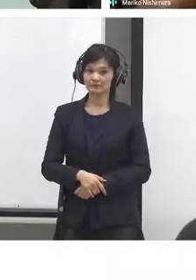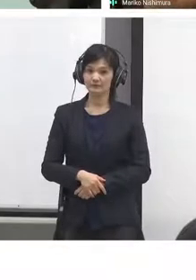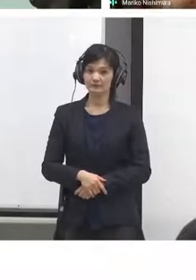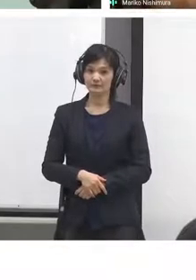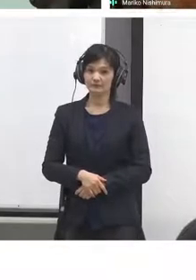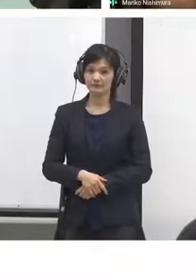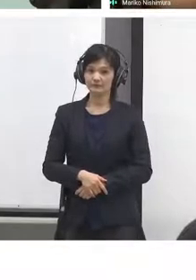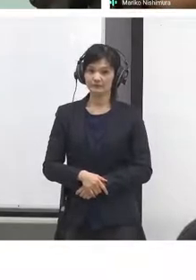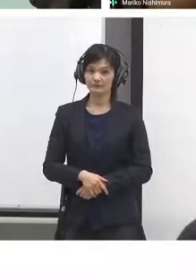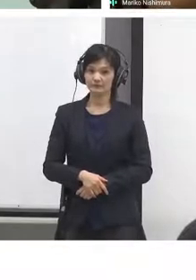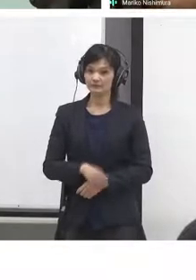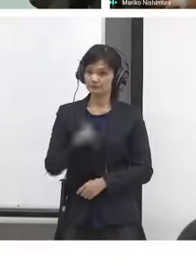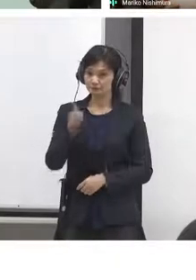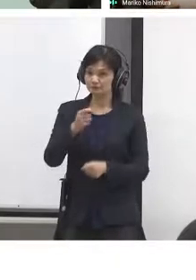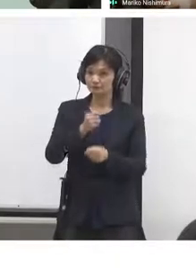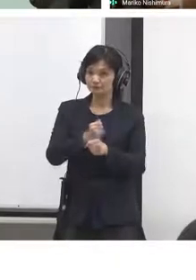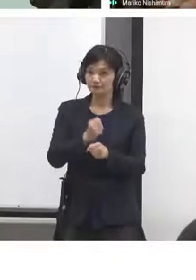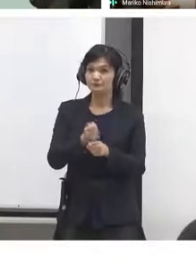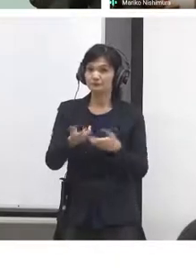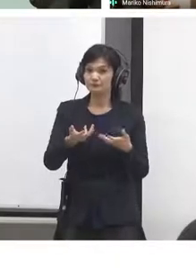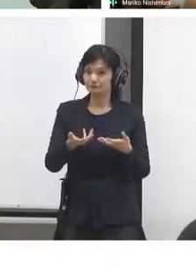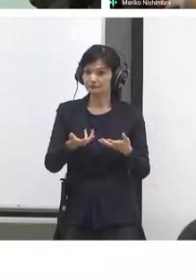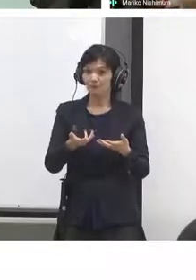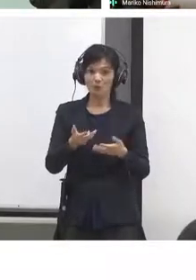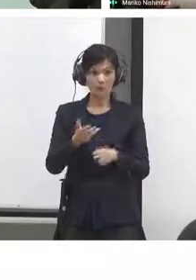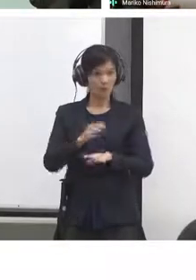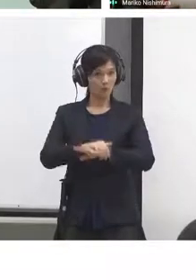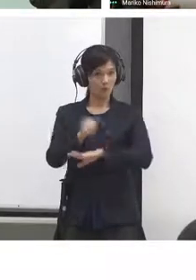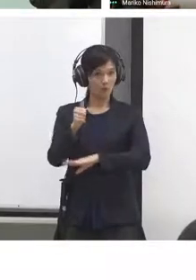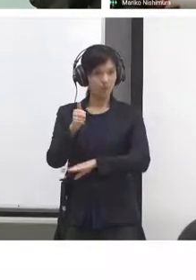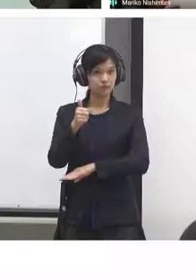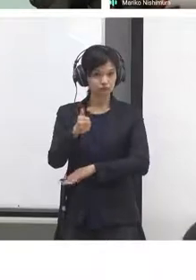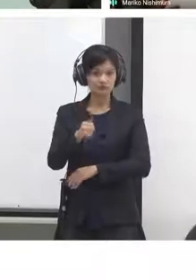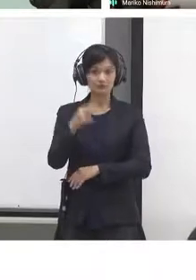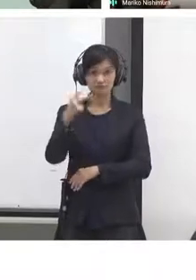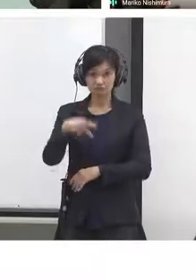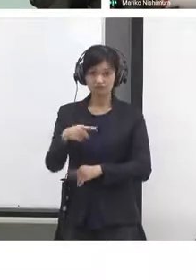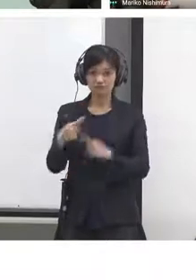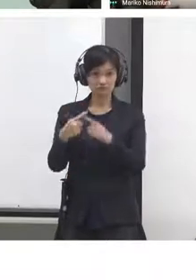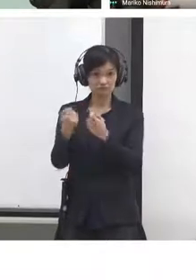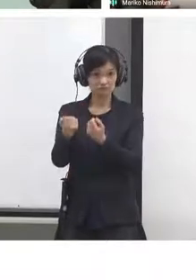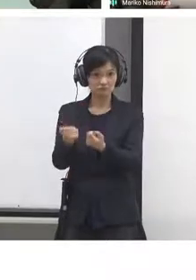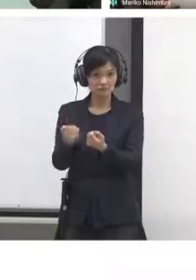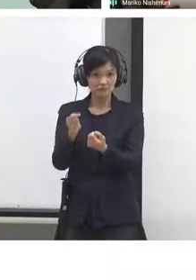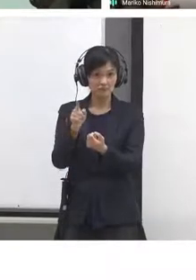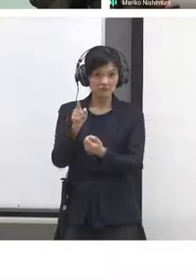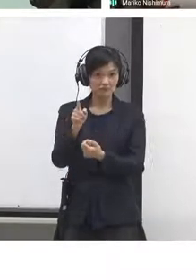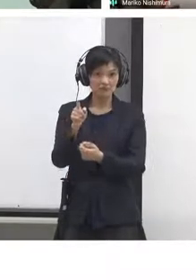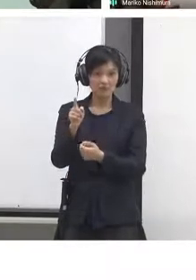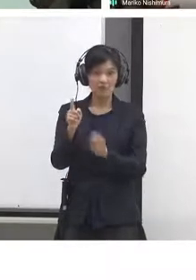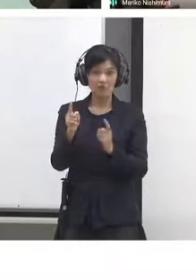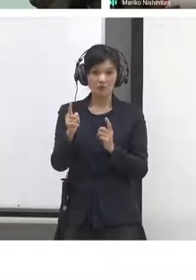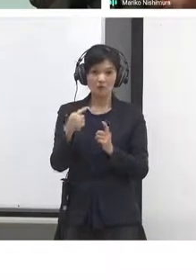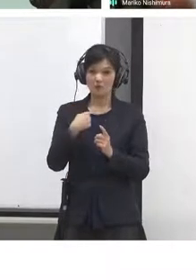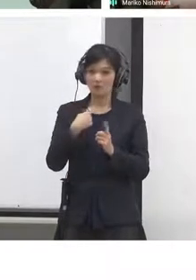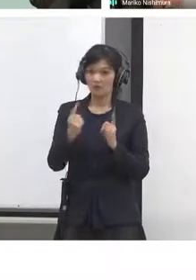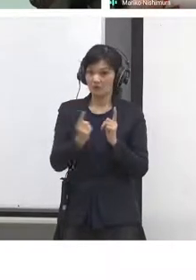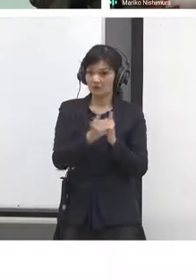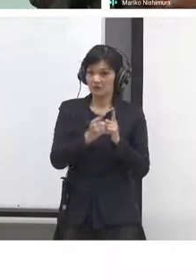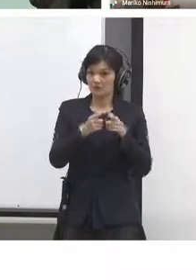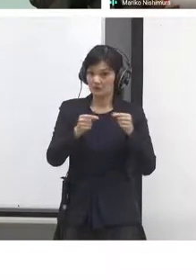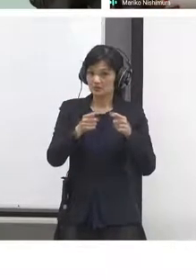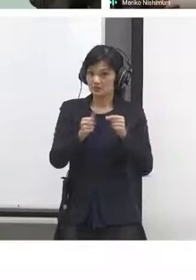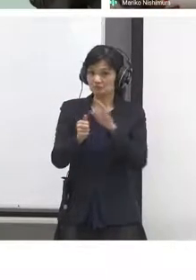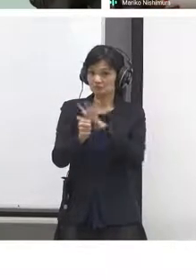beautiful, and also the her existence is very influenced to Japan, I think. And of course, the Haru-san